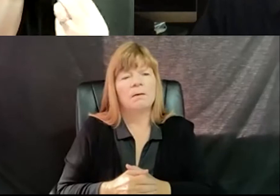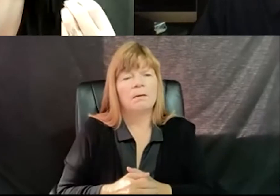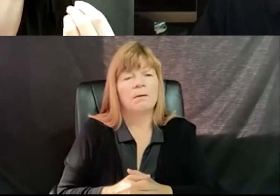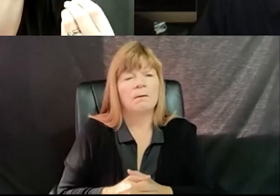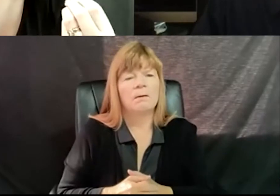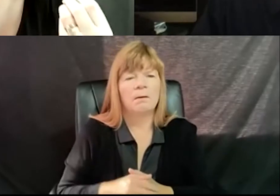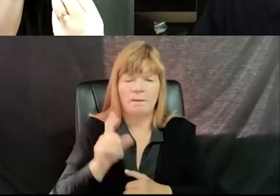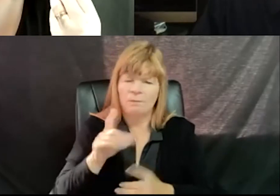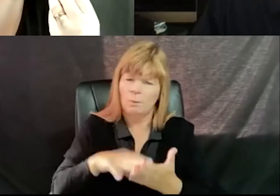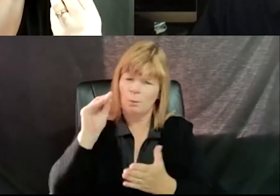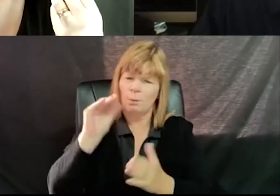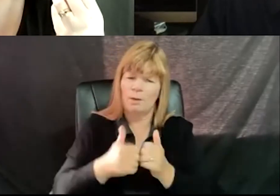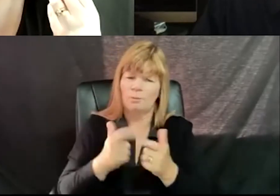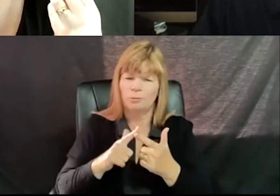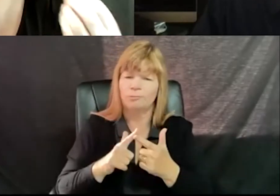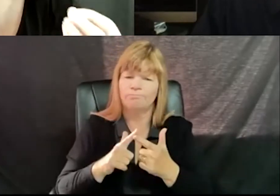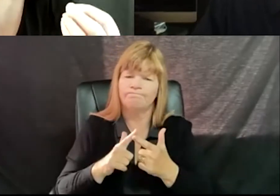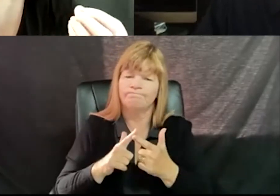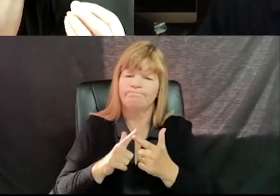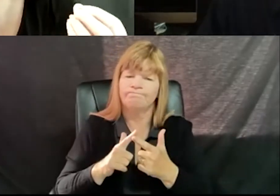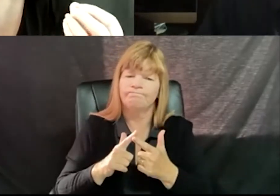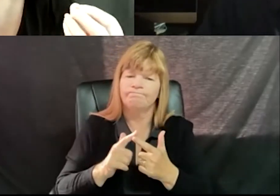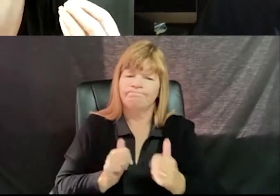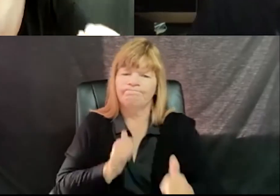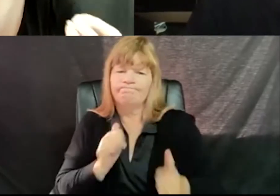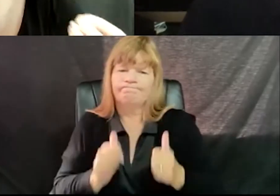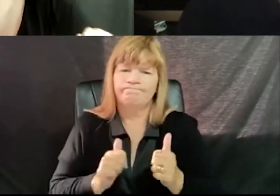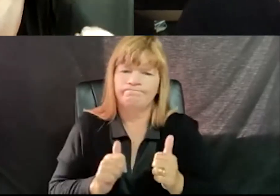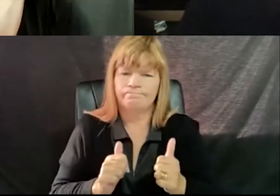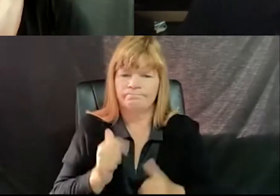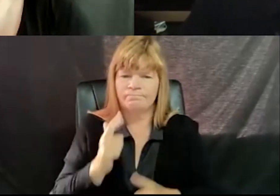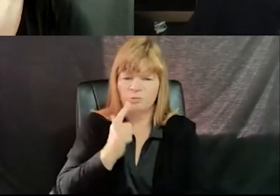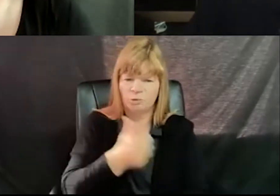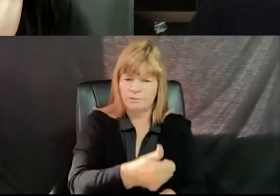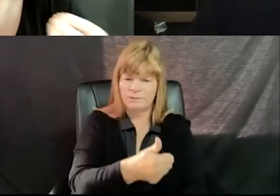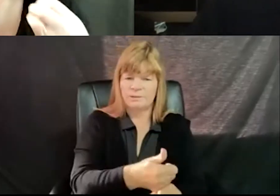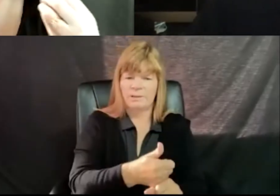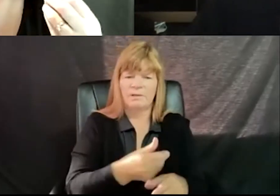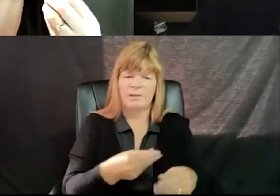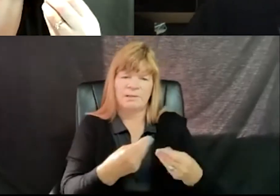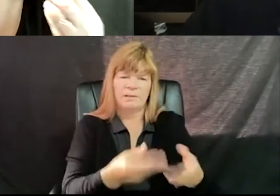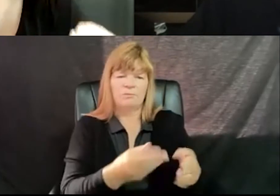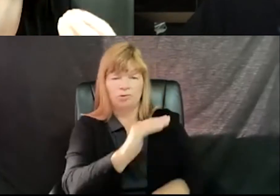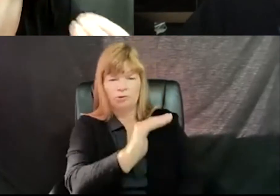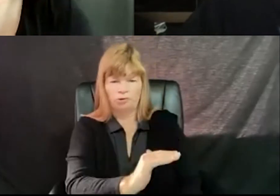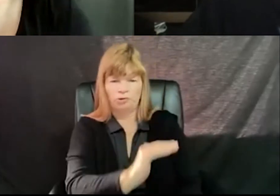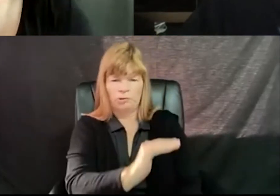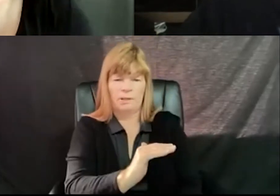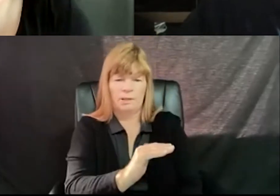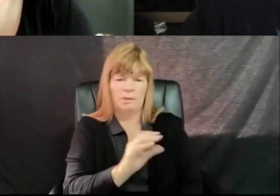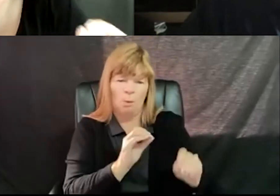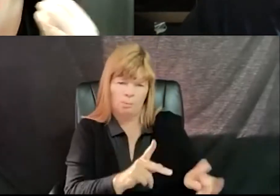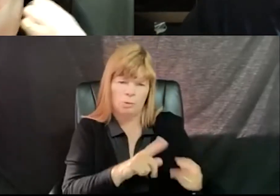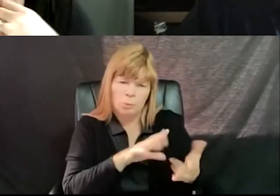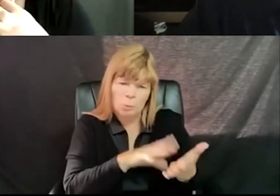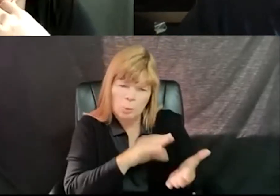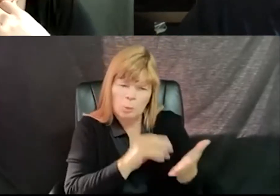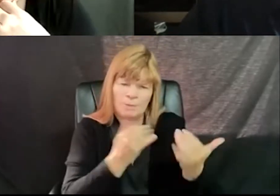for yourself and giving your kids the opportunity to learn how to do that